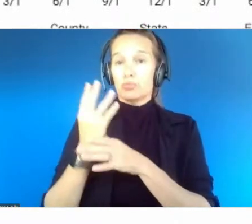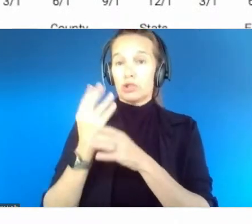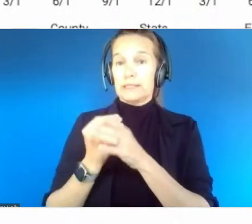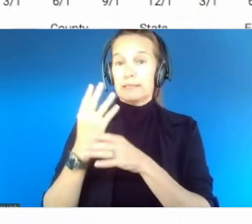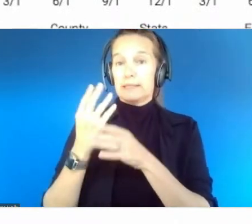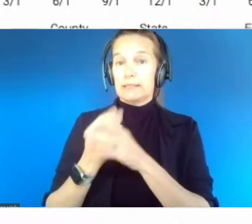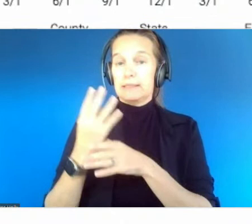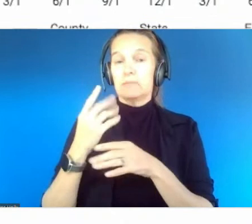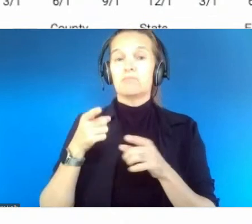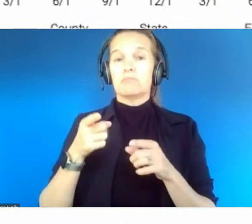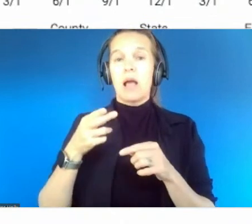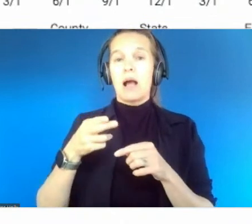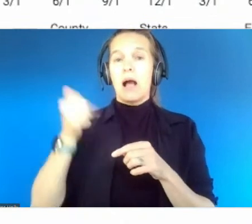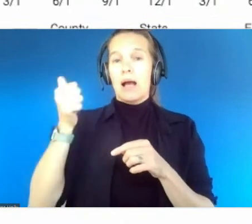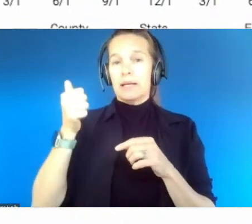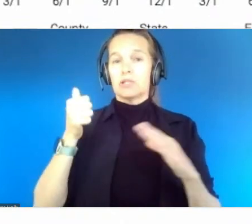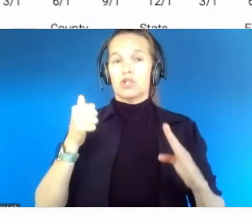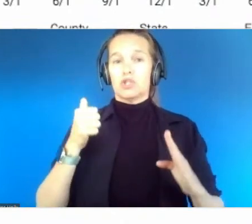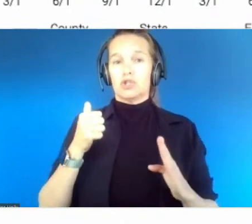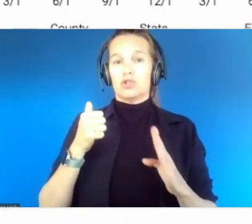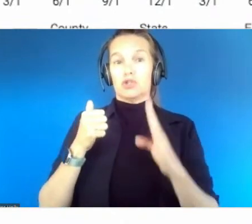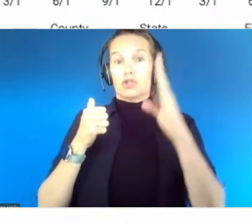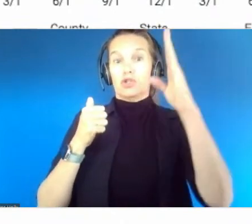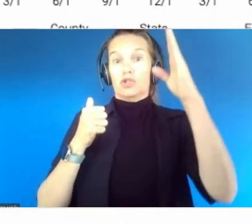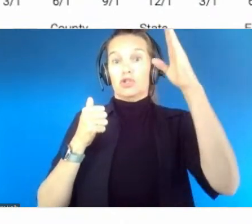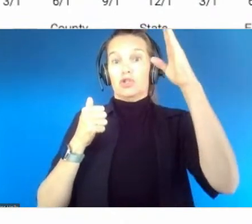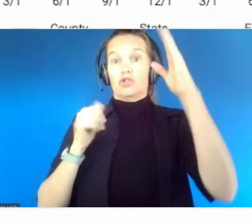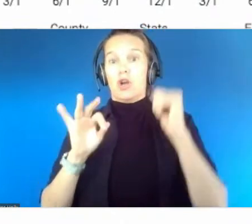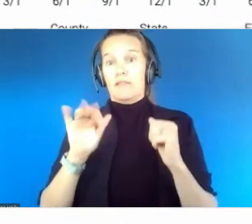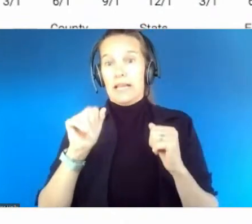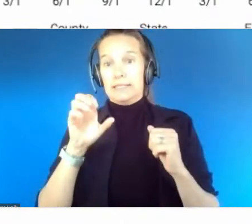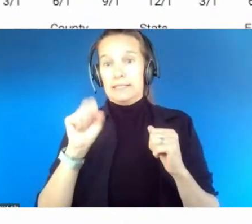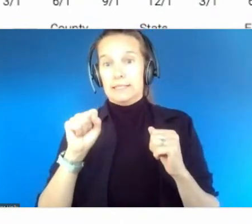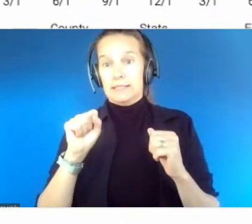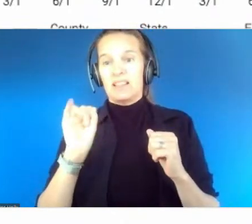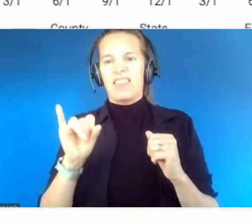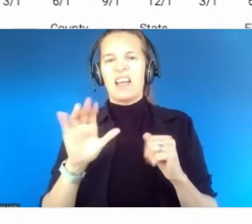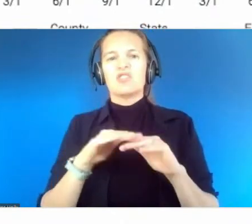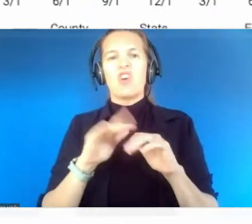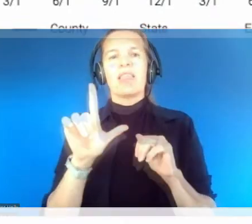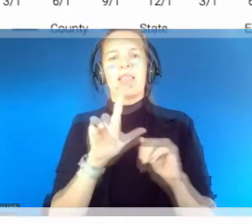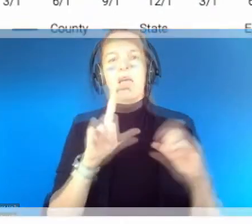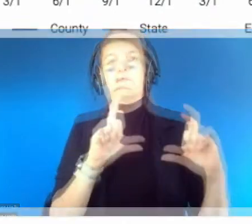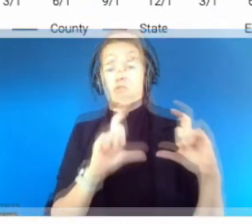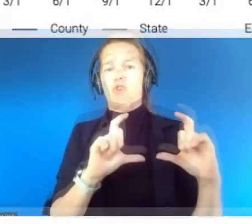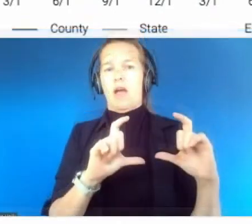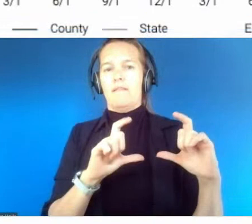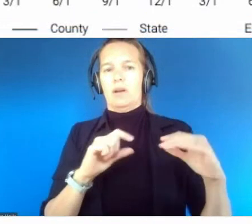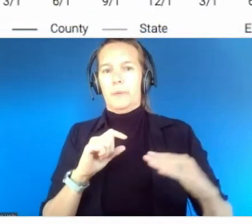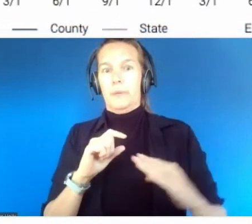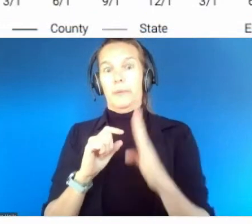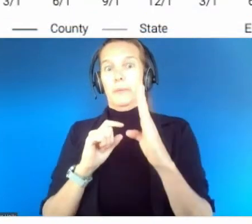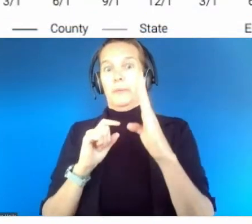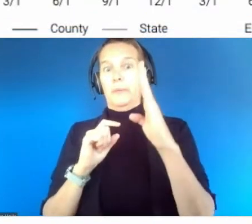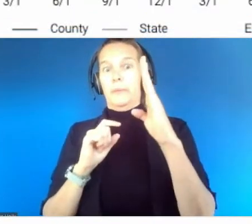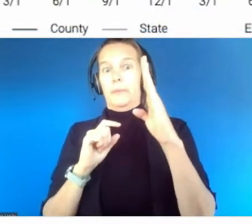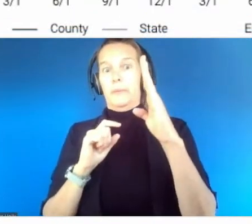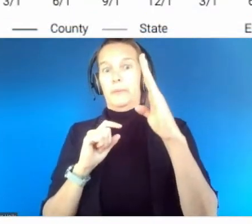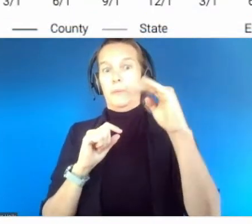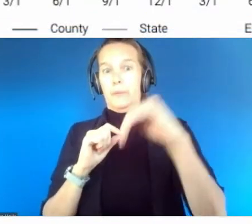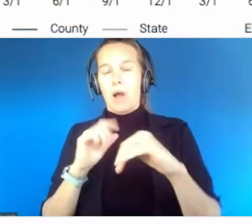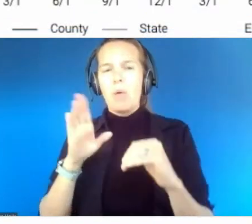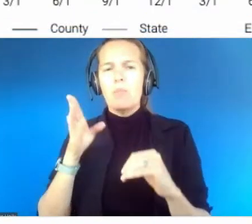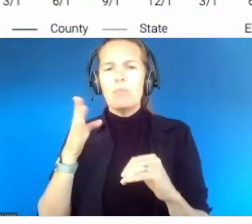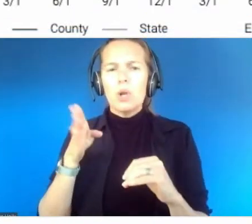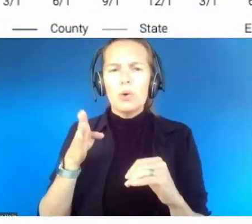the highest surge of cases, confirmed cases, here on the left graph, and in blue